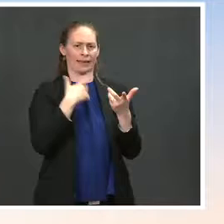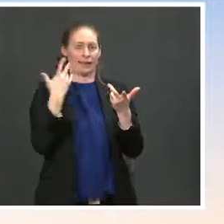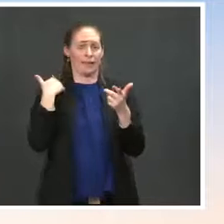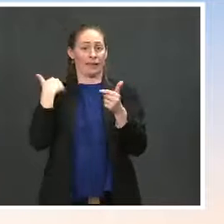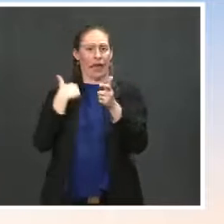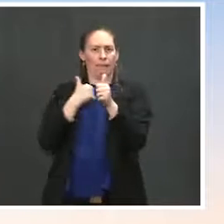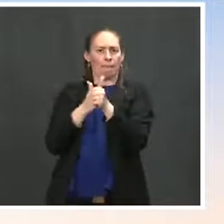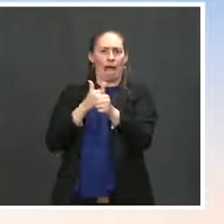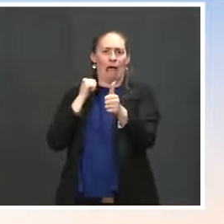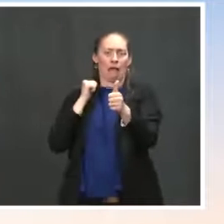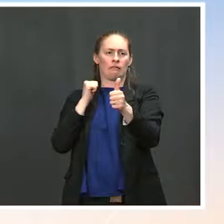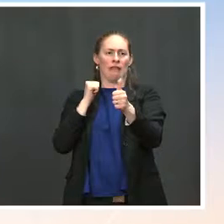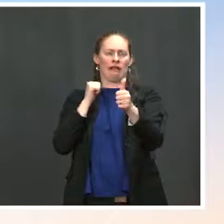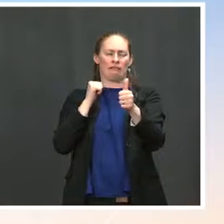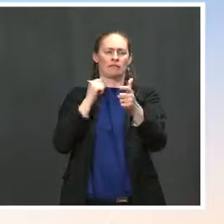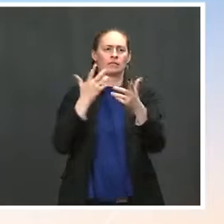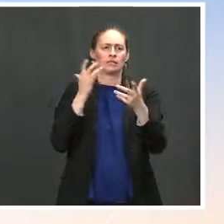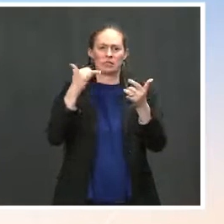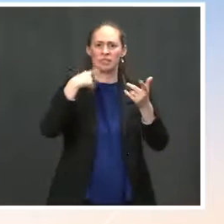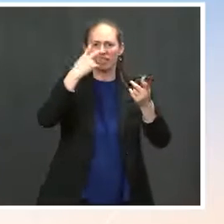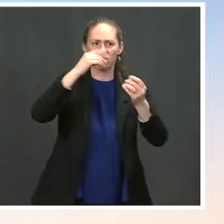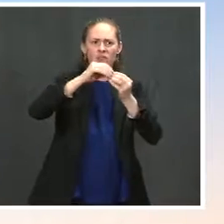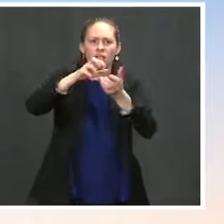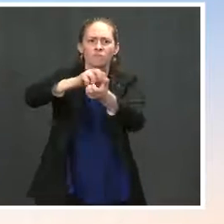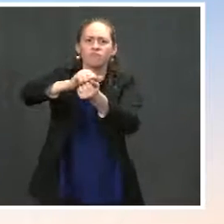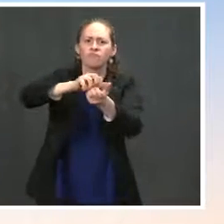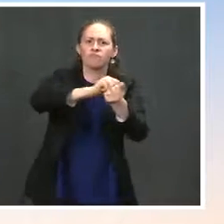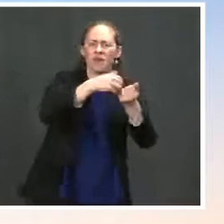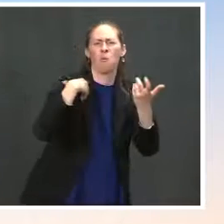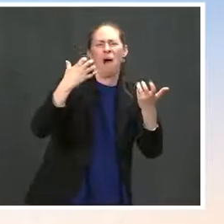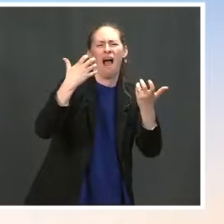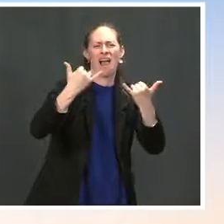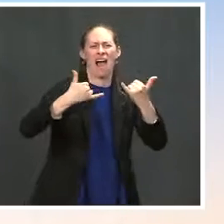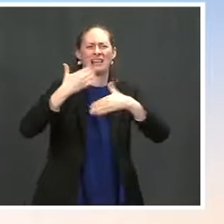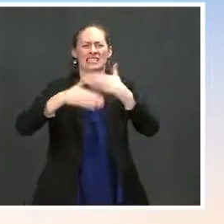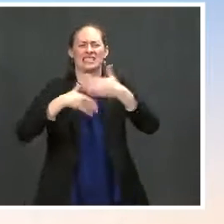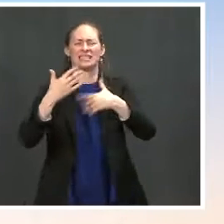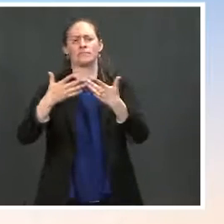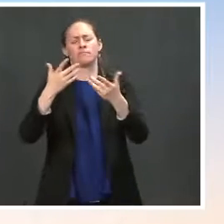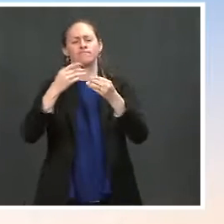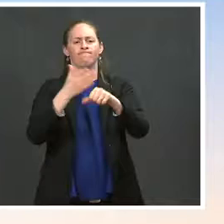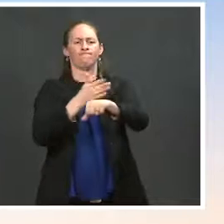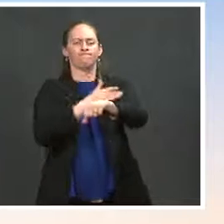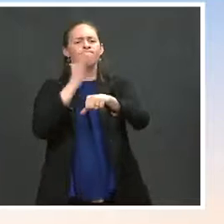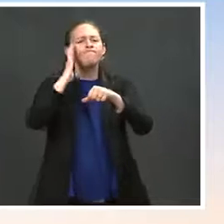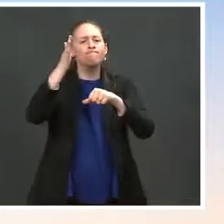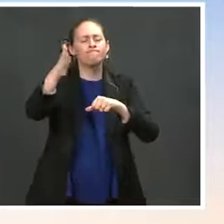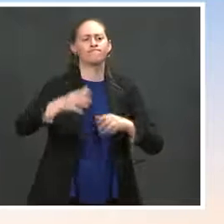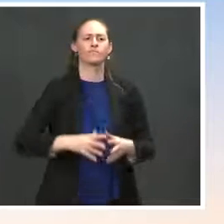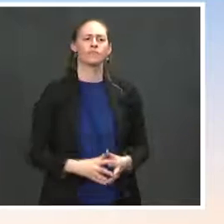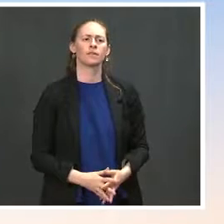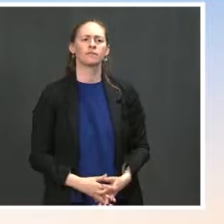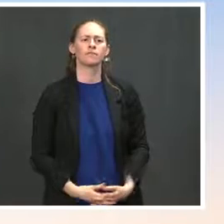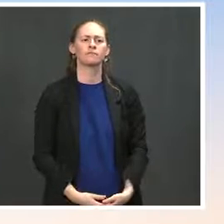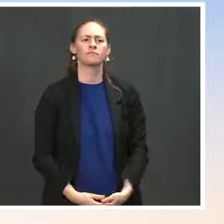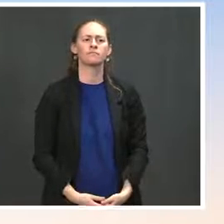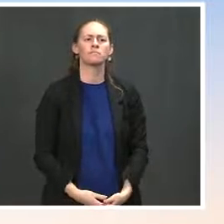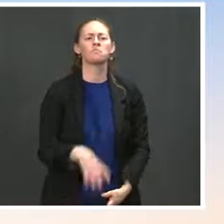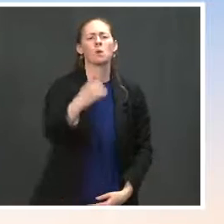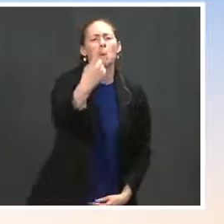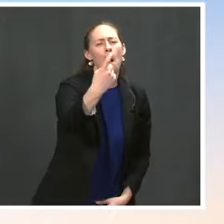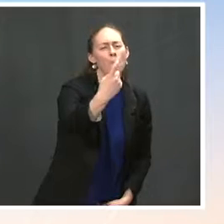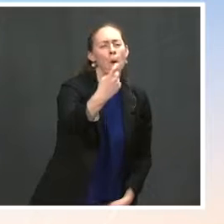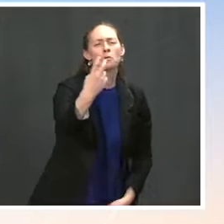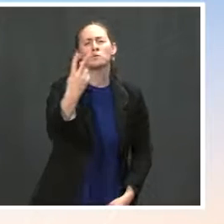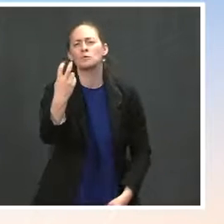seeing more damage before we see the progress is very, very real. We do one or two more. Go ahead, Jeff.